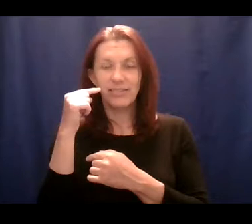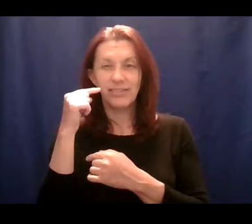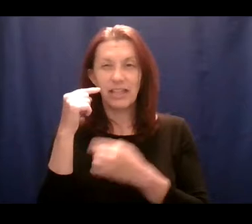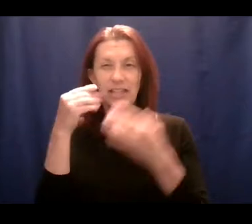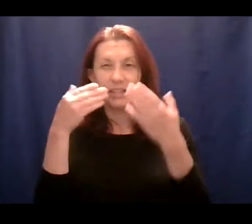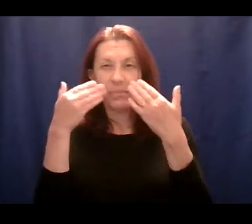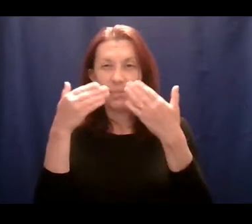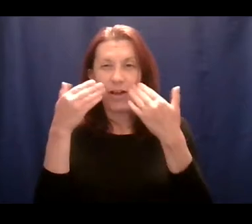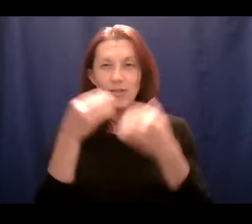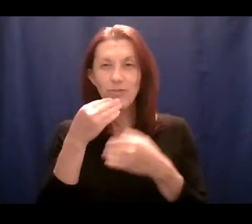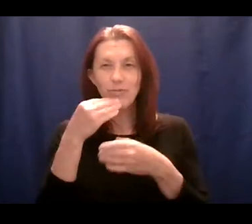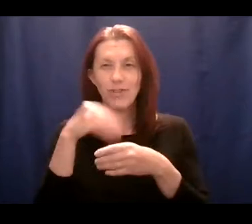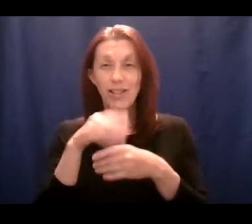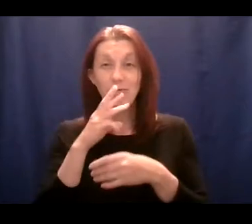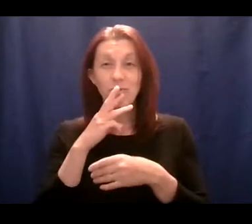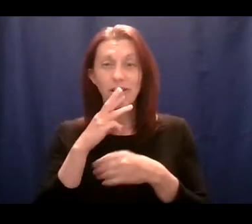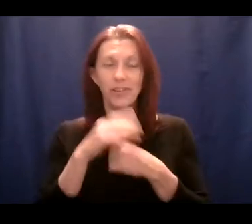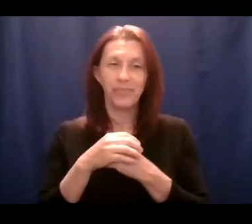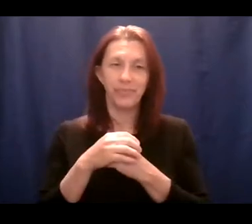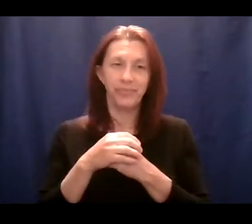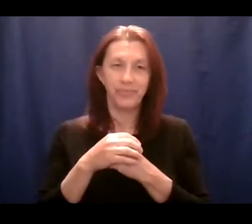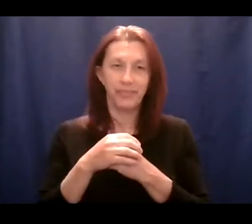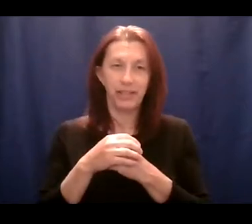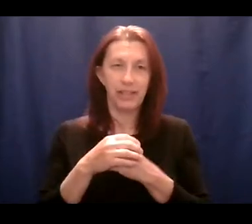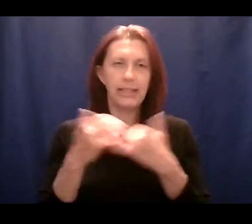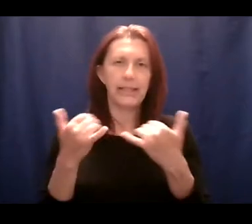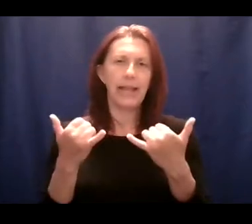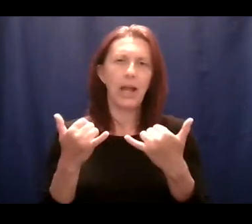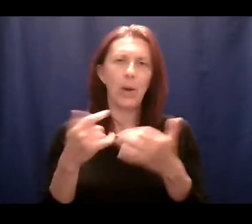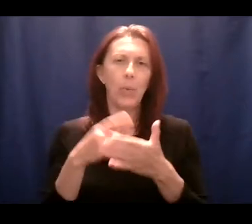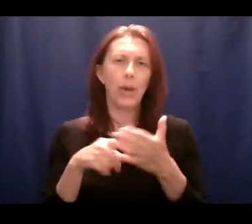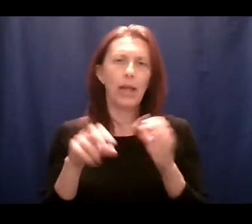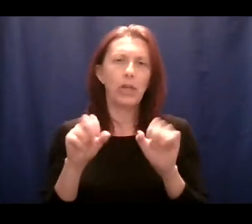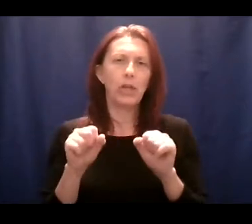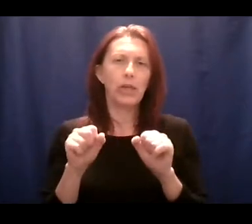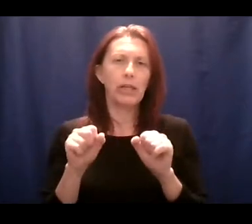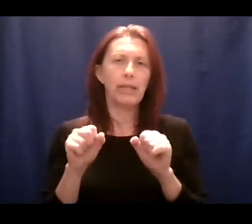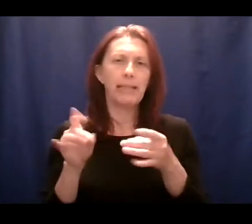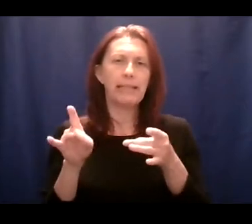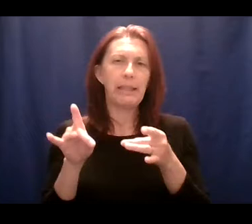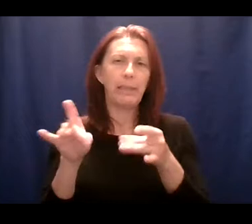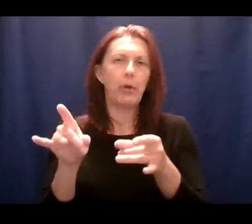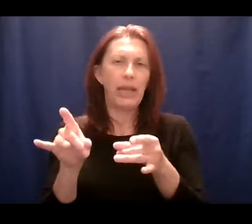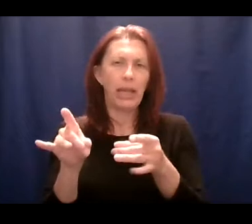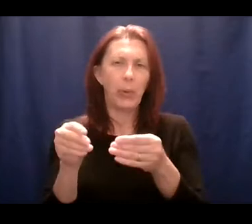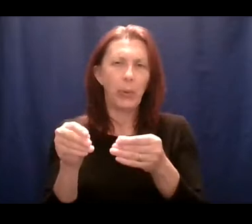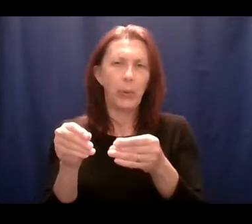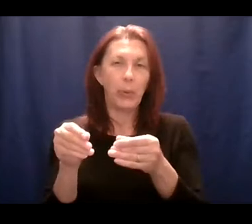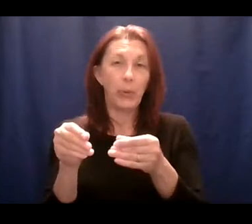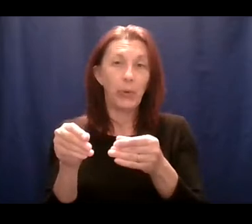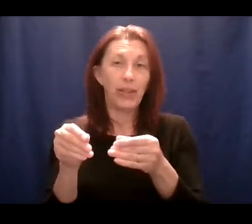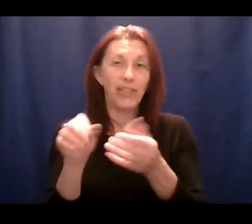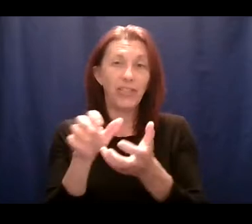to smell their food. So what could be slippery out there that this shark might want to grab? Were you thinking